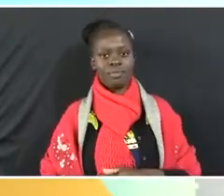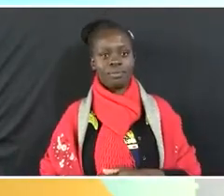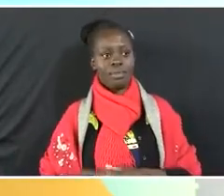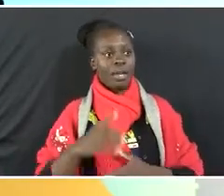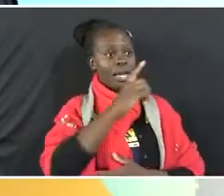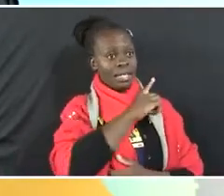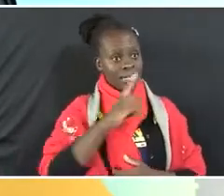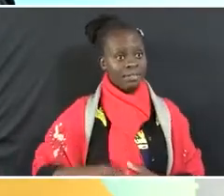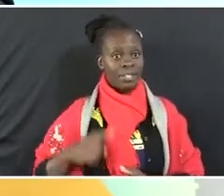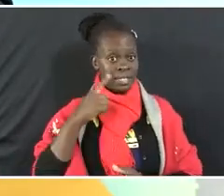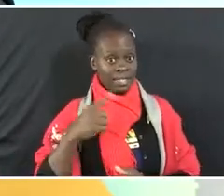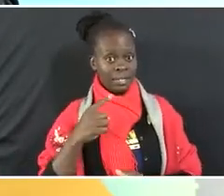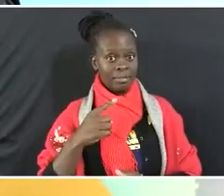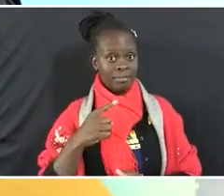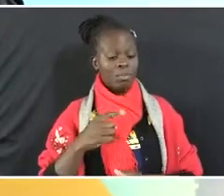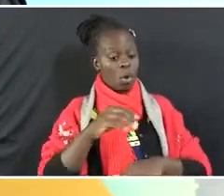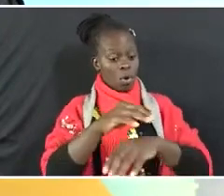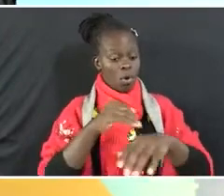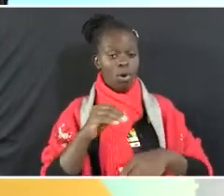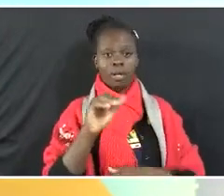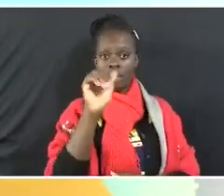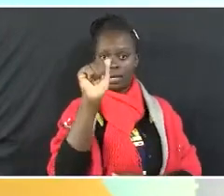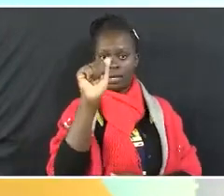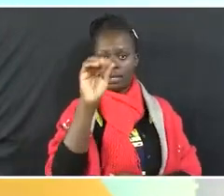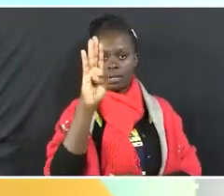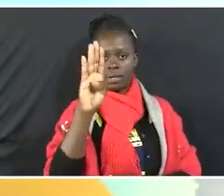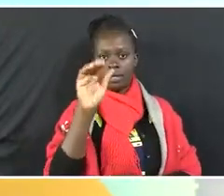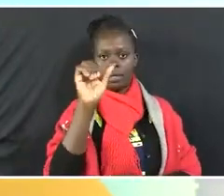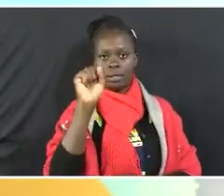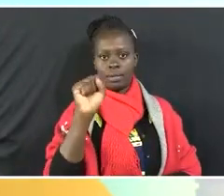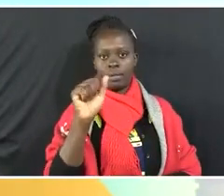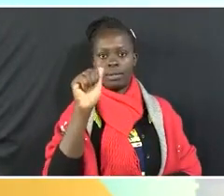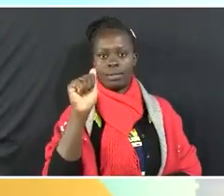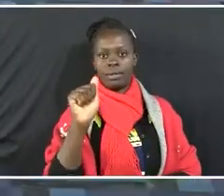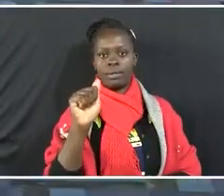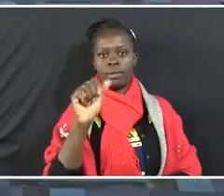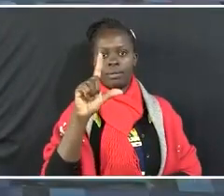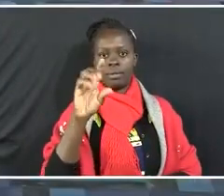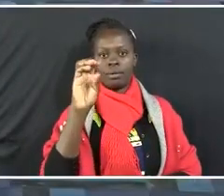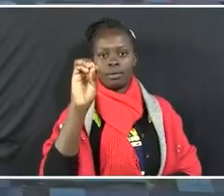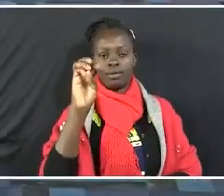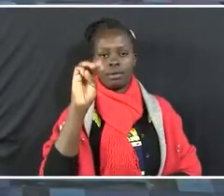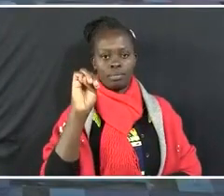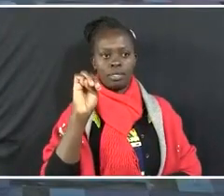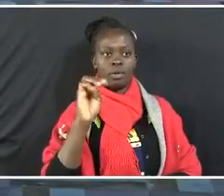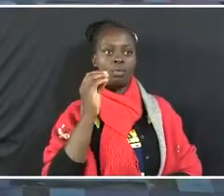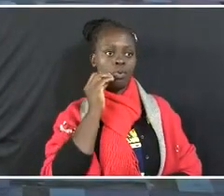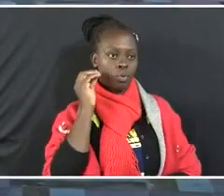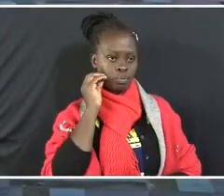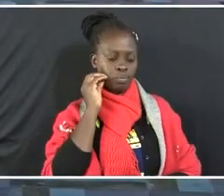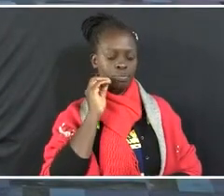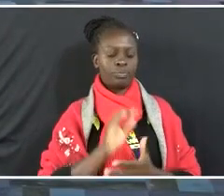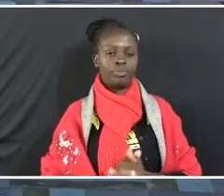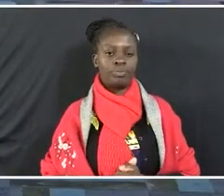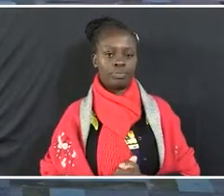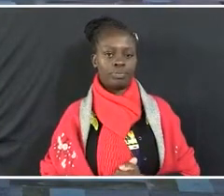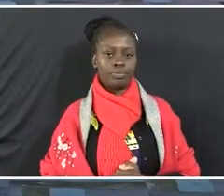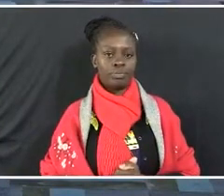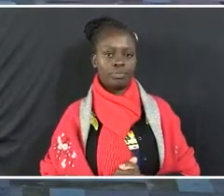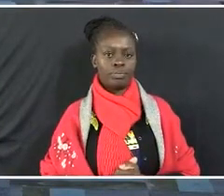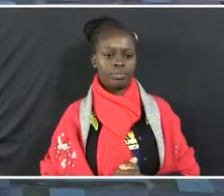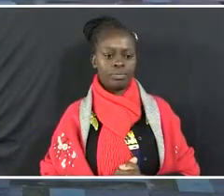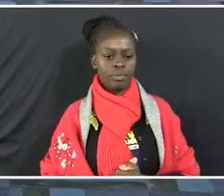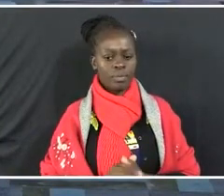home. And the young man was brought back. And when I read the story, I am impressed that the young man came